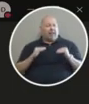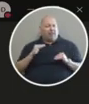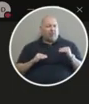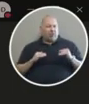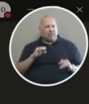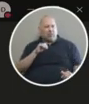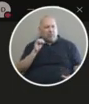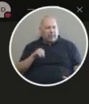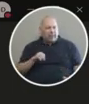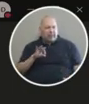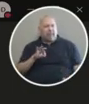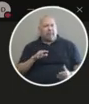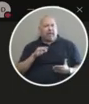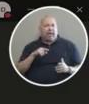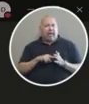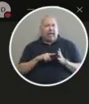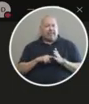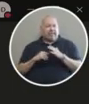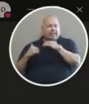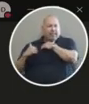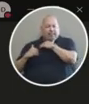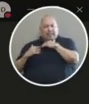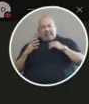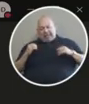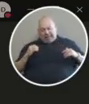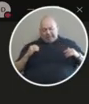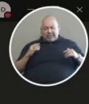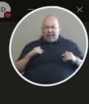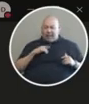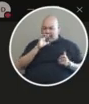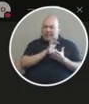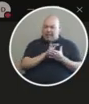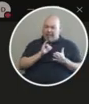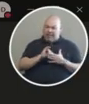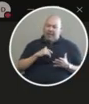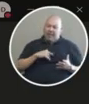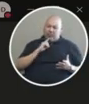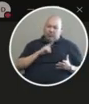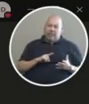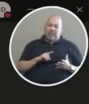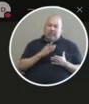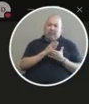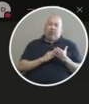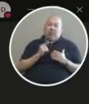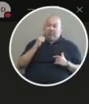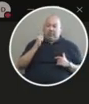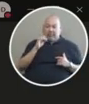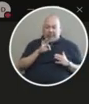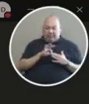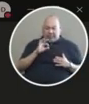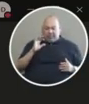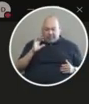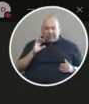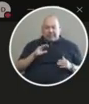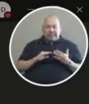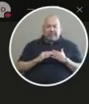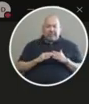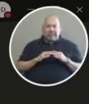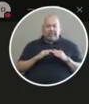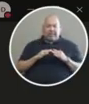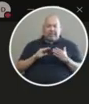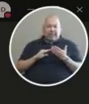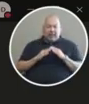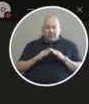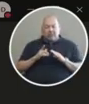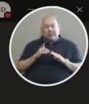our ratio of assets to liabilities. And I believe that is in part because of the city councils